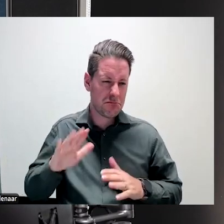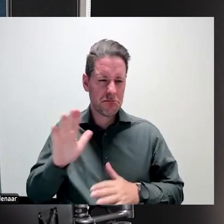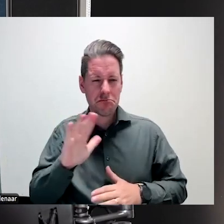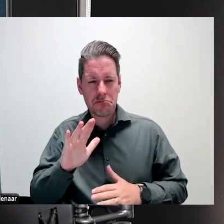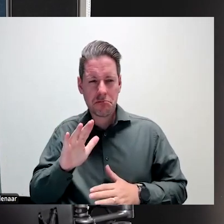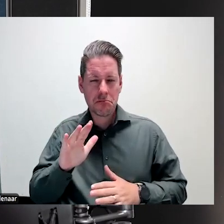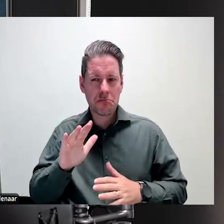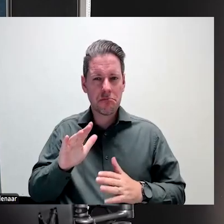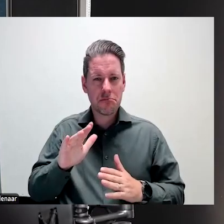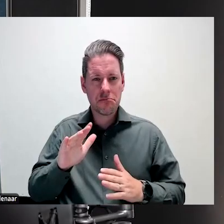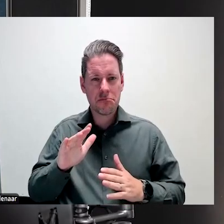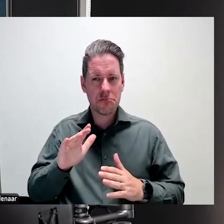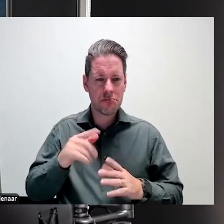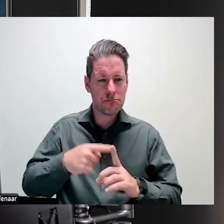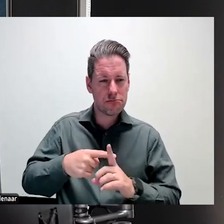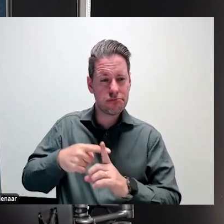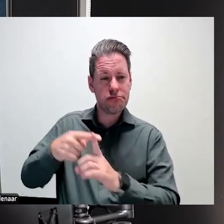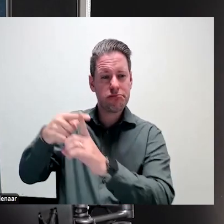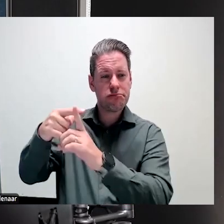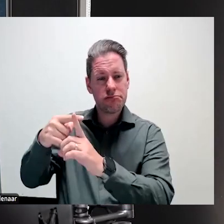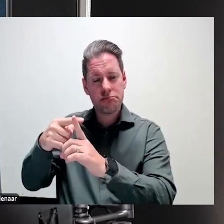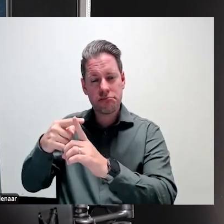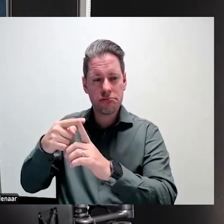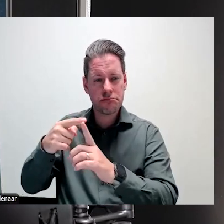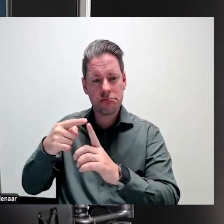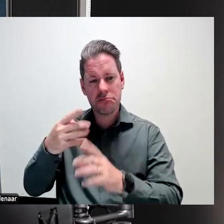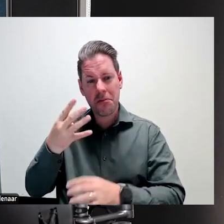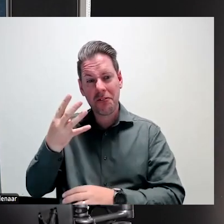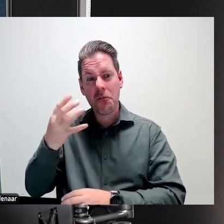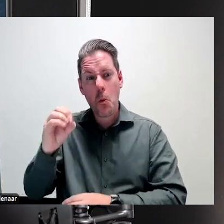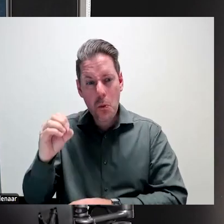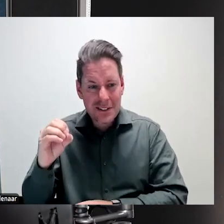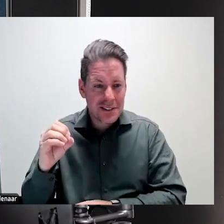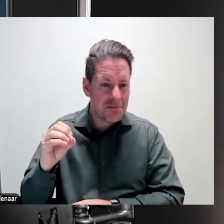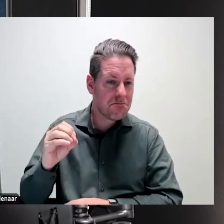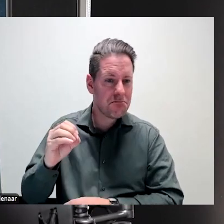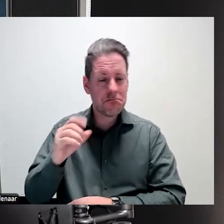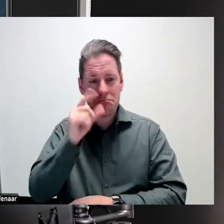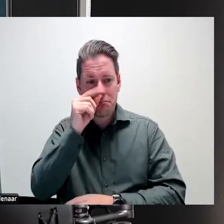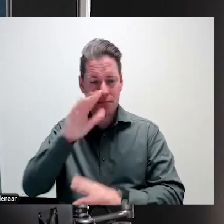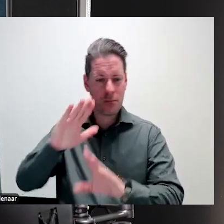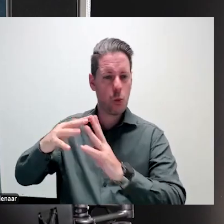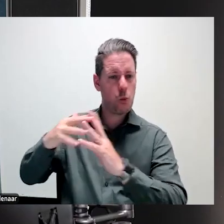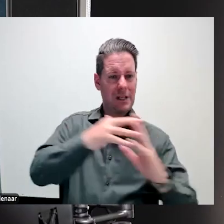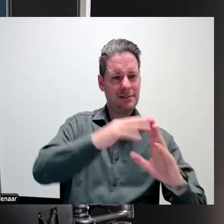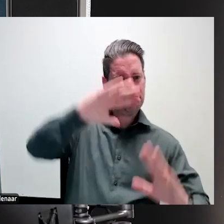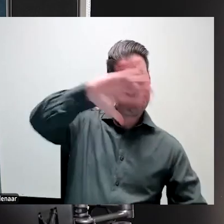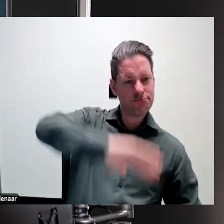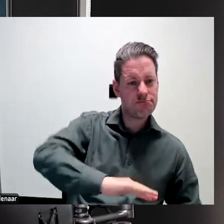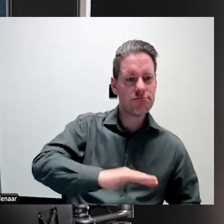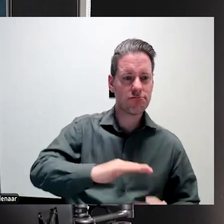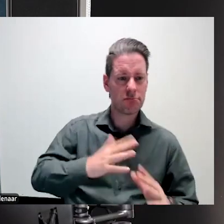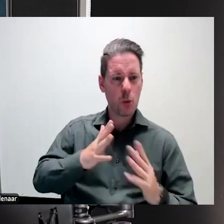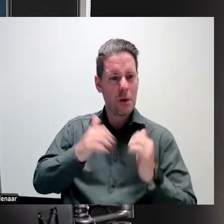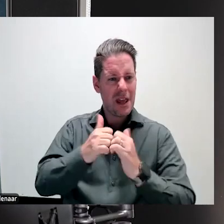maximum temperatures edging back up, so we'll be pushing back up into some fairly widespread 40s through inland areas in particular